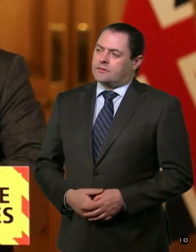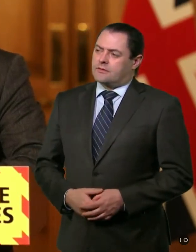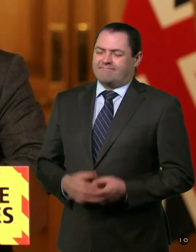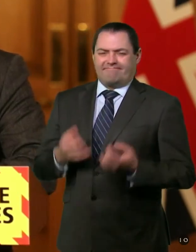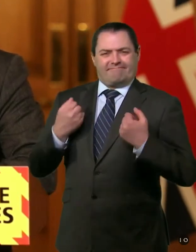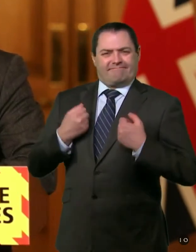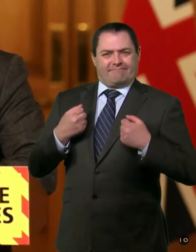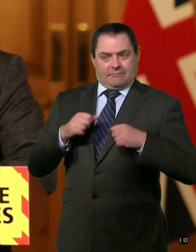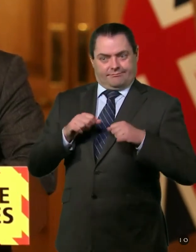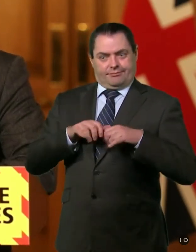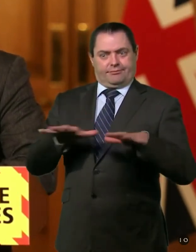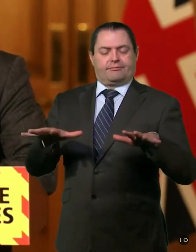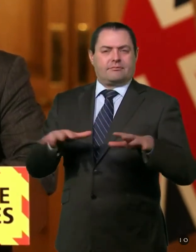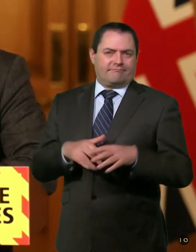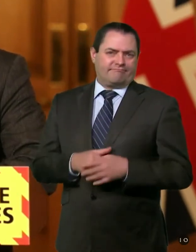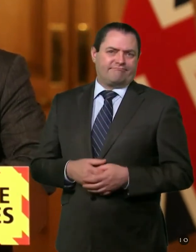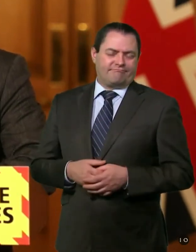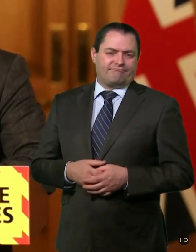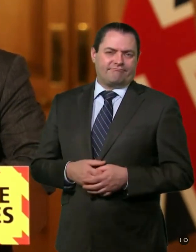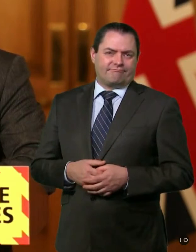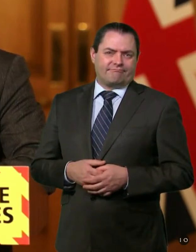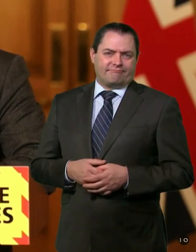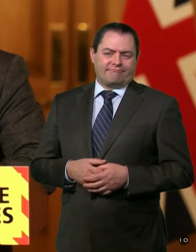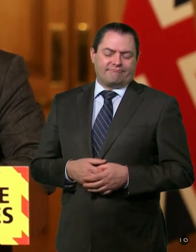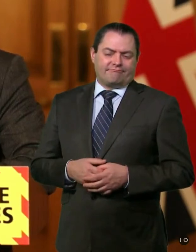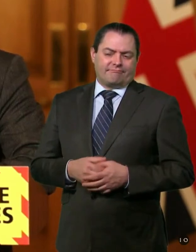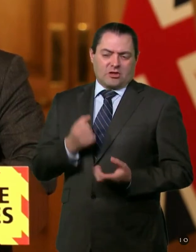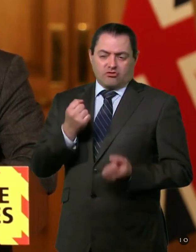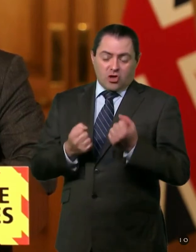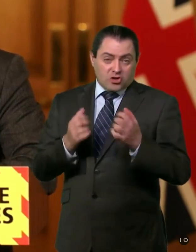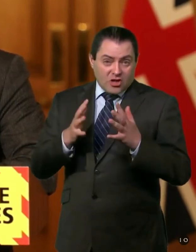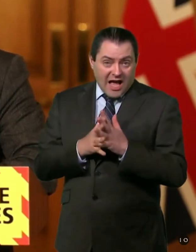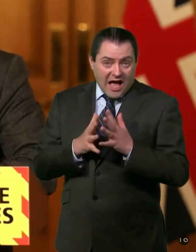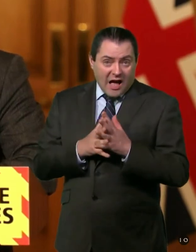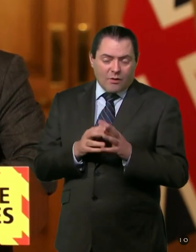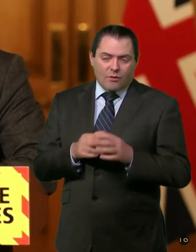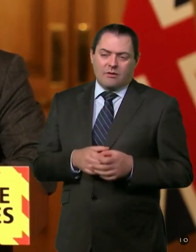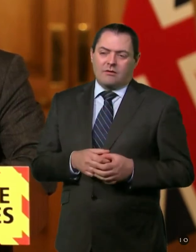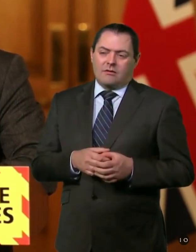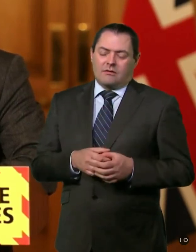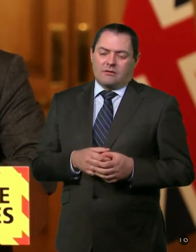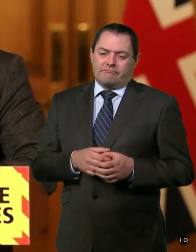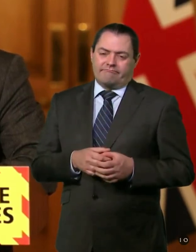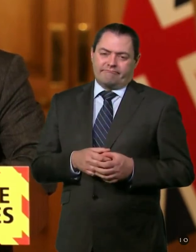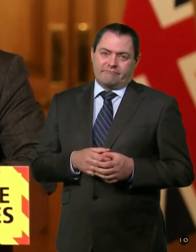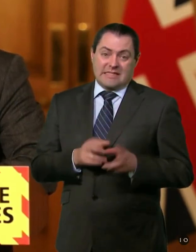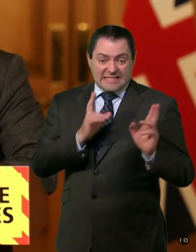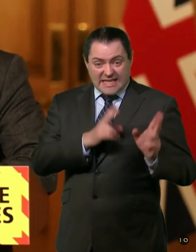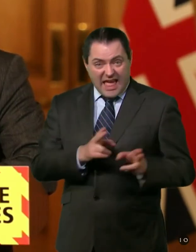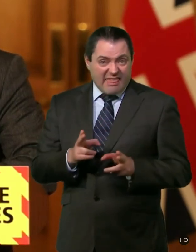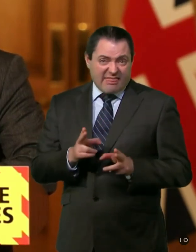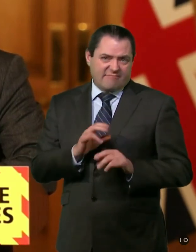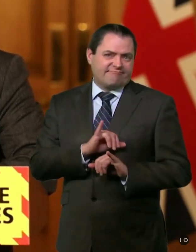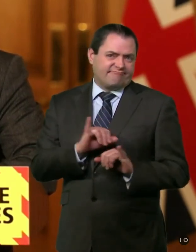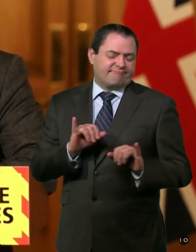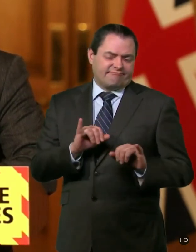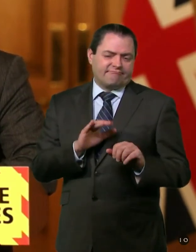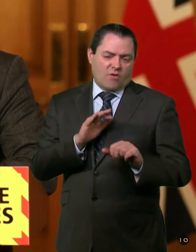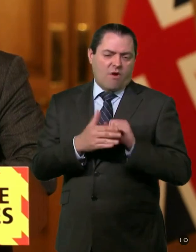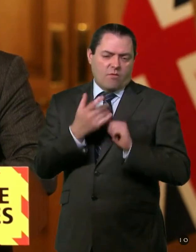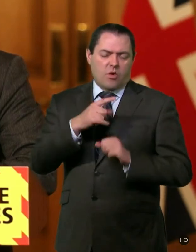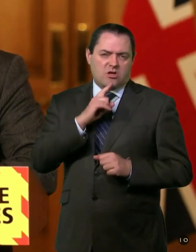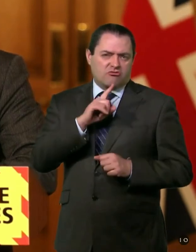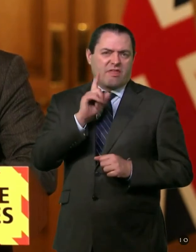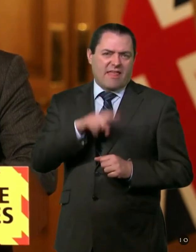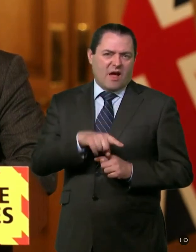loss of life that we've endured with over 100,000 deaths, and once again, I offer my condolences to the families of